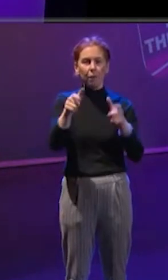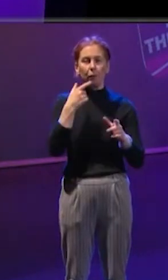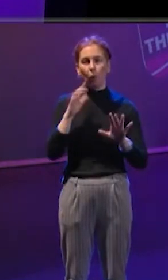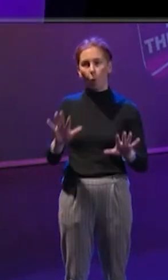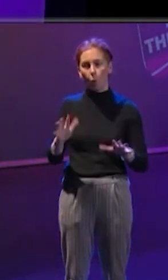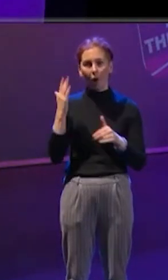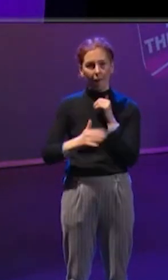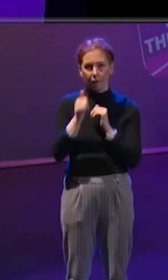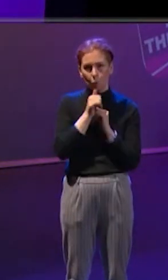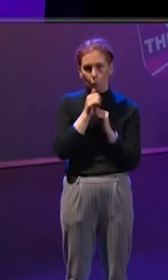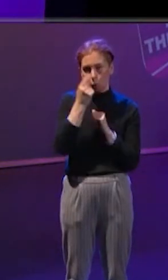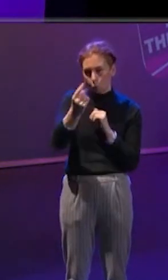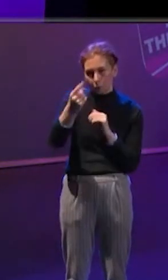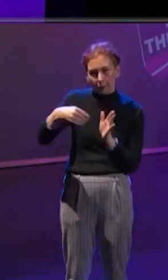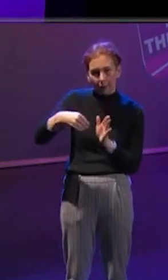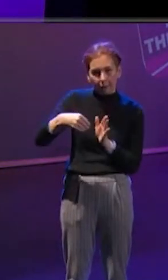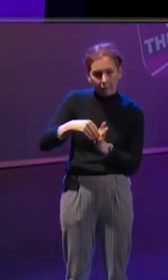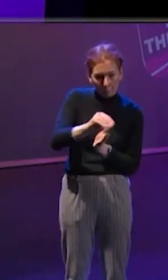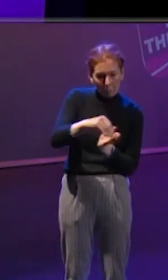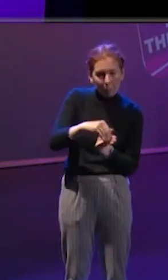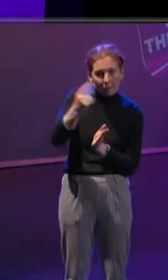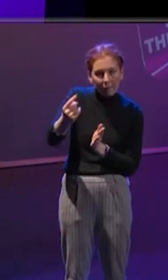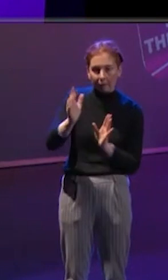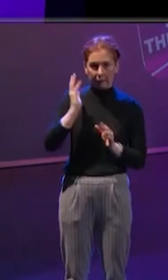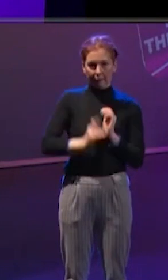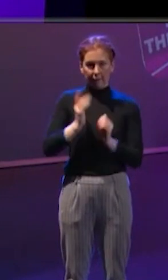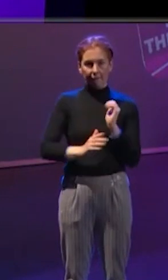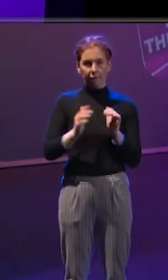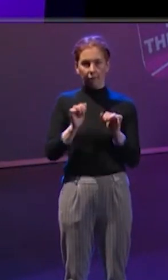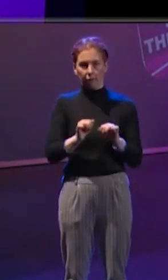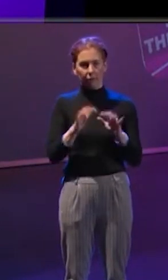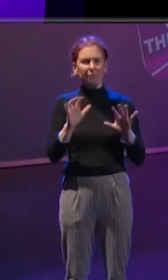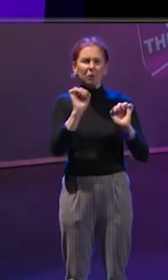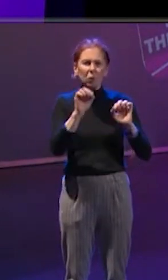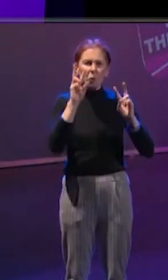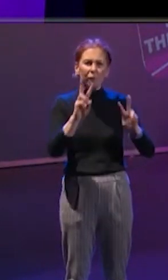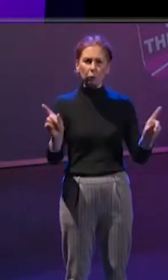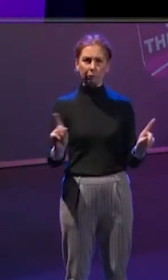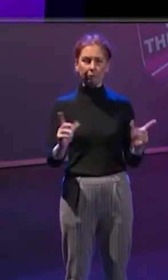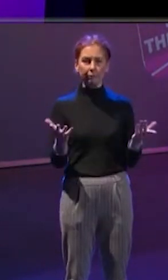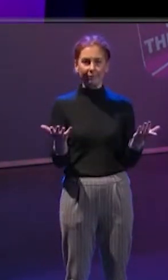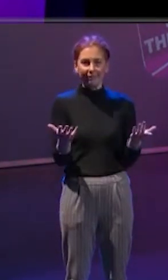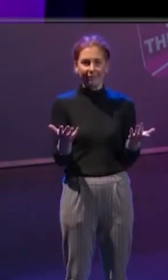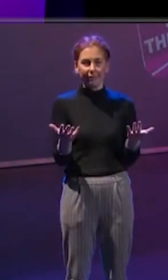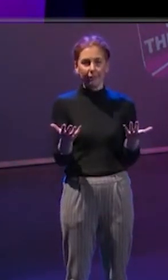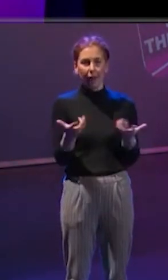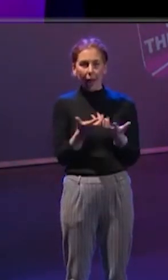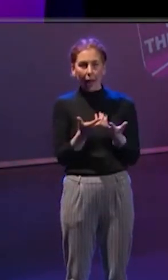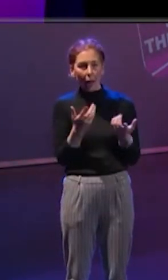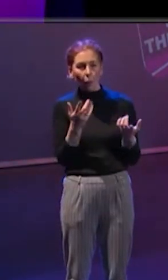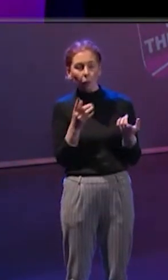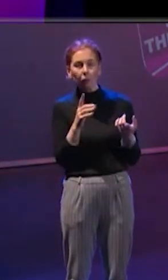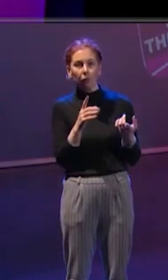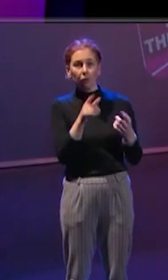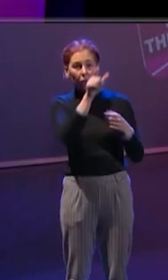your own money, that kind of stuff. But like, what's your perspective on that? And what would you want to tell someone who's going